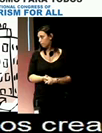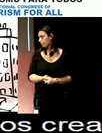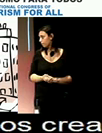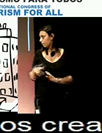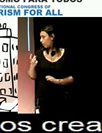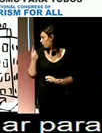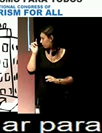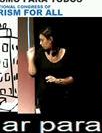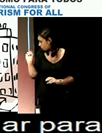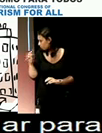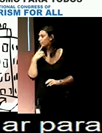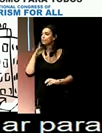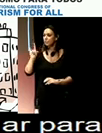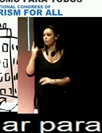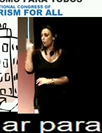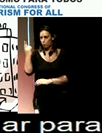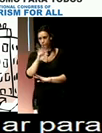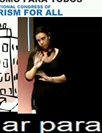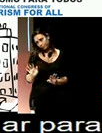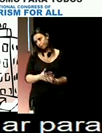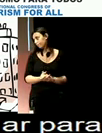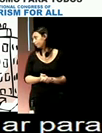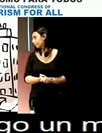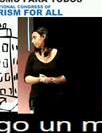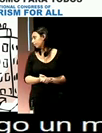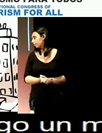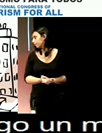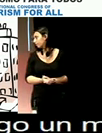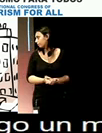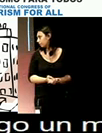of opportunity. Do I have 1 more minute? Yes.